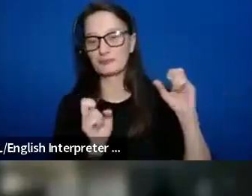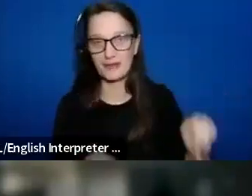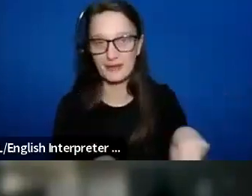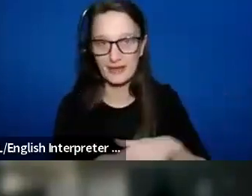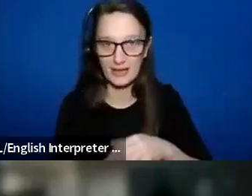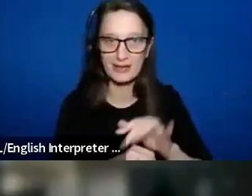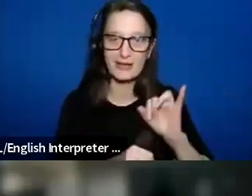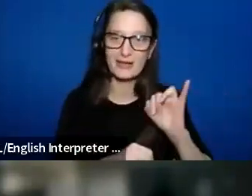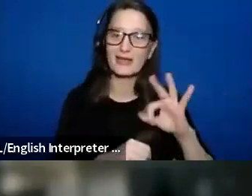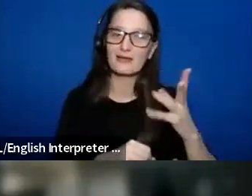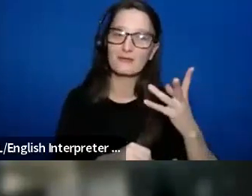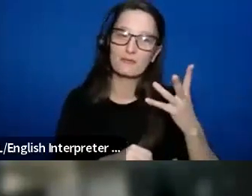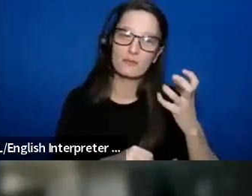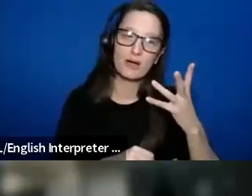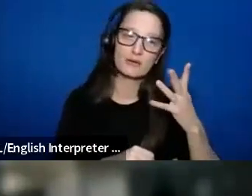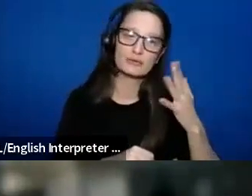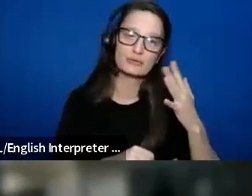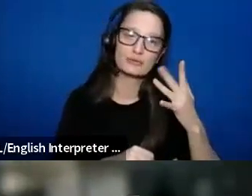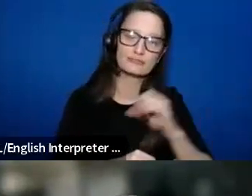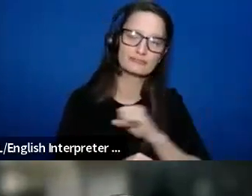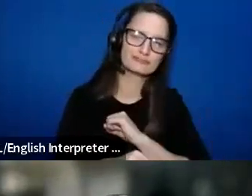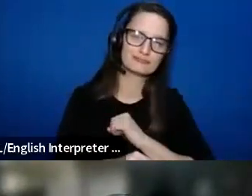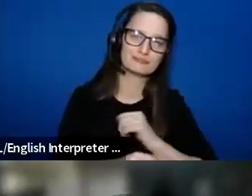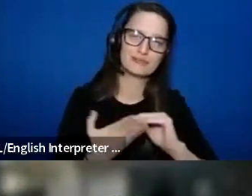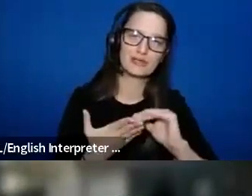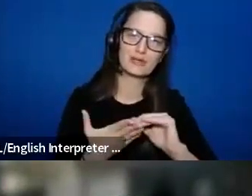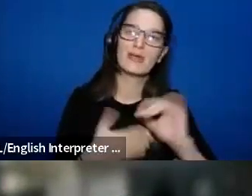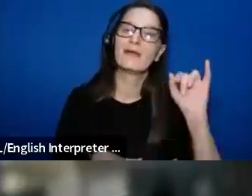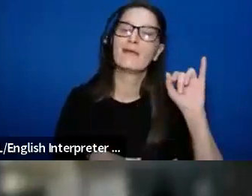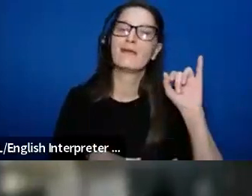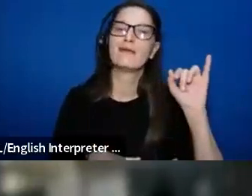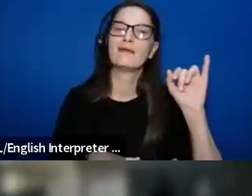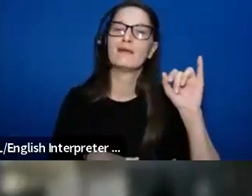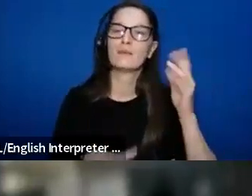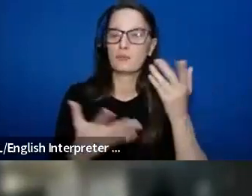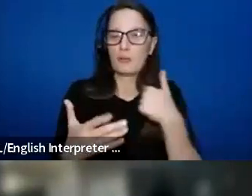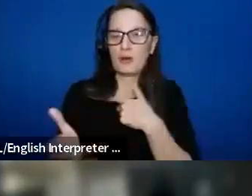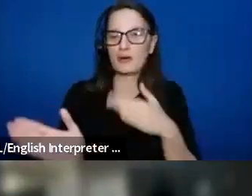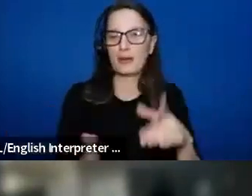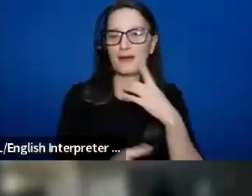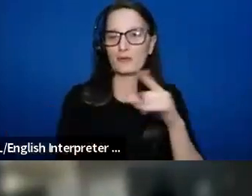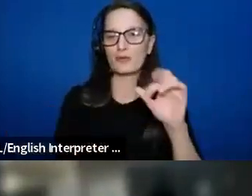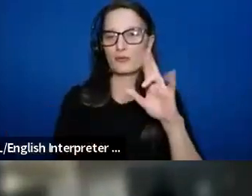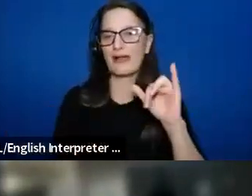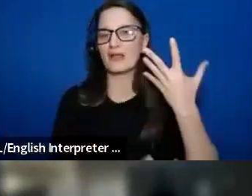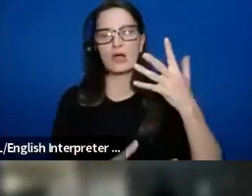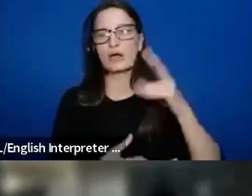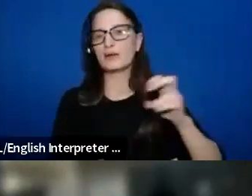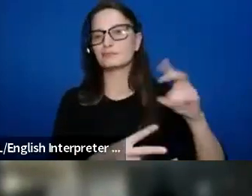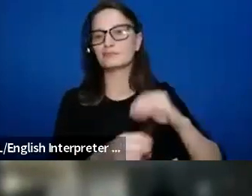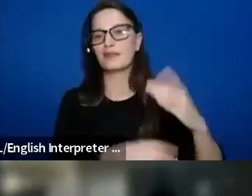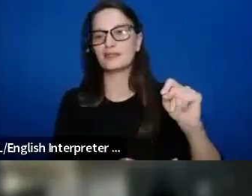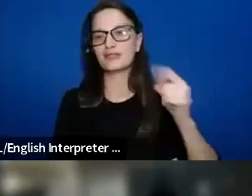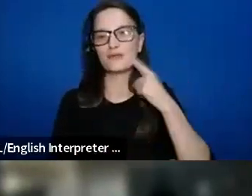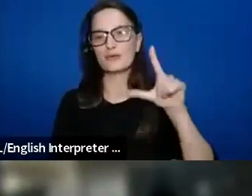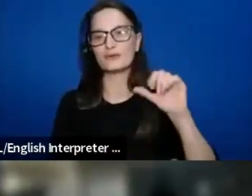at what, excuse me, what we're preparing for the rally. So that's already in the chat, Lindsay. Oh,